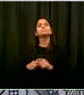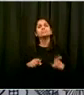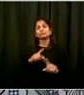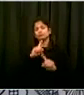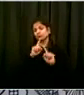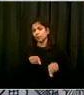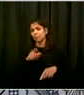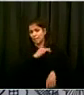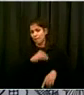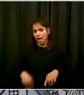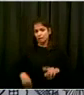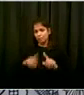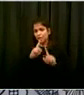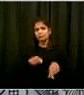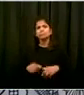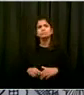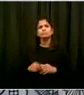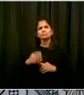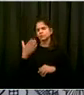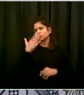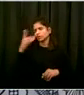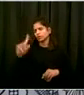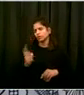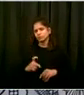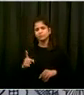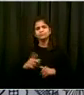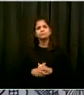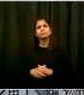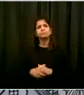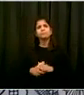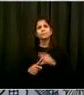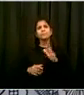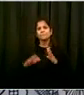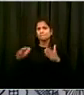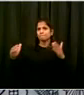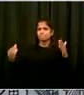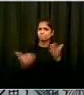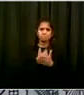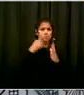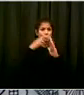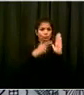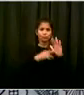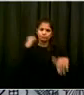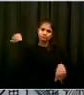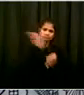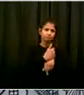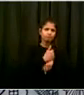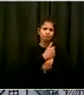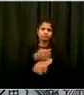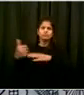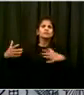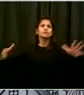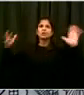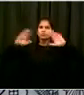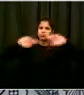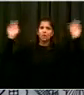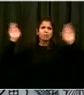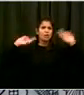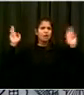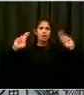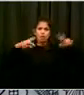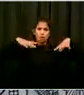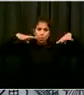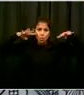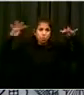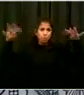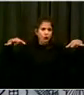rules. So we're going to be enforcing across the board. If a business is open where it should